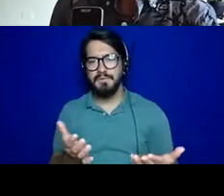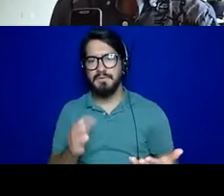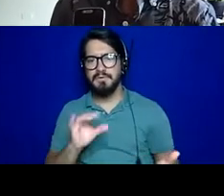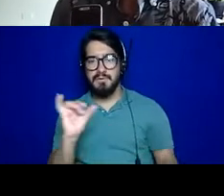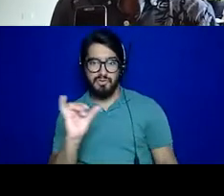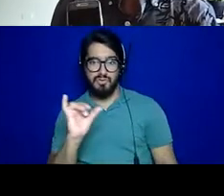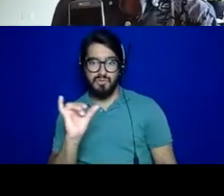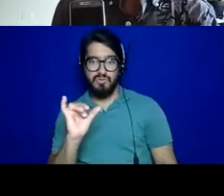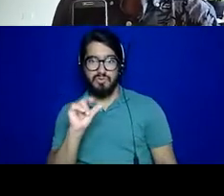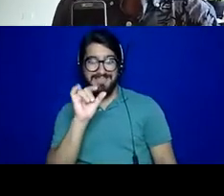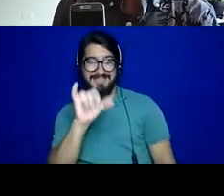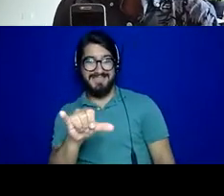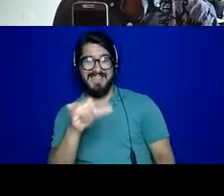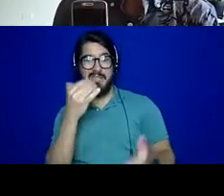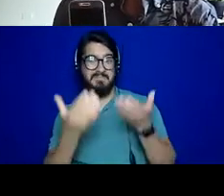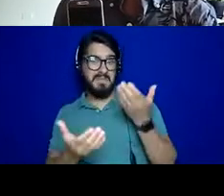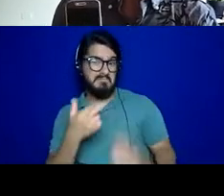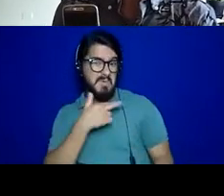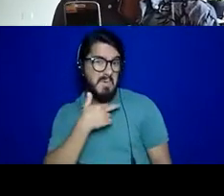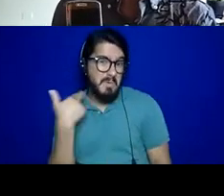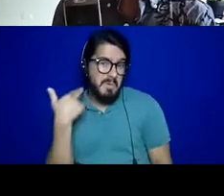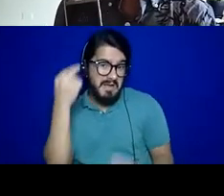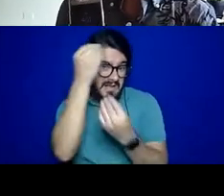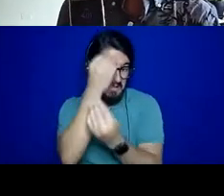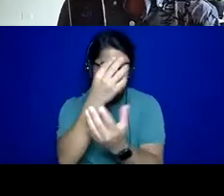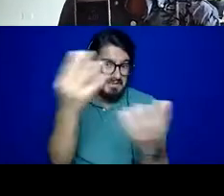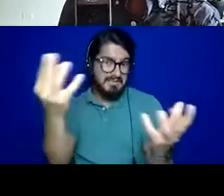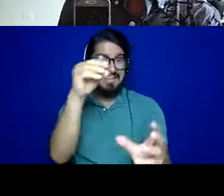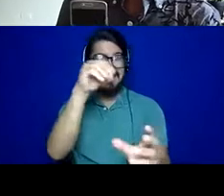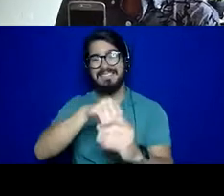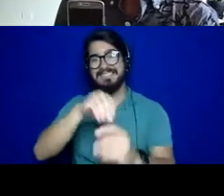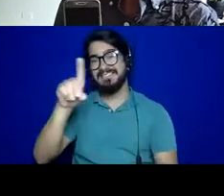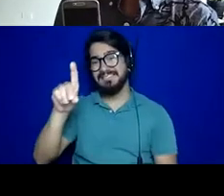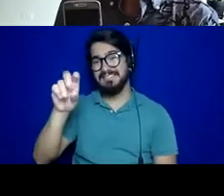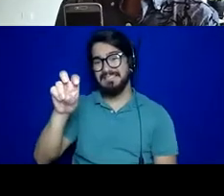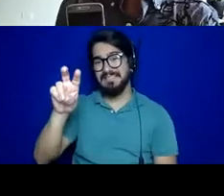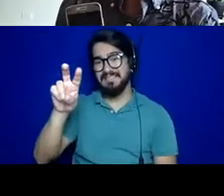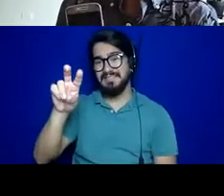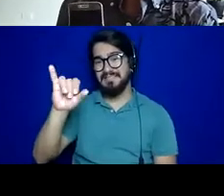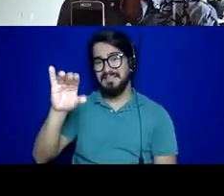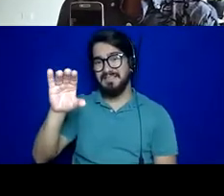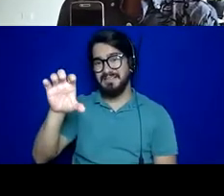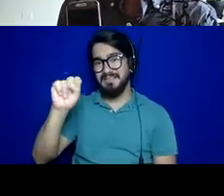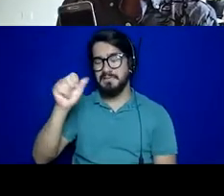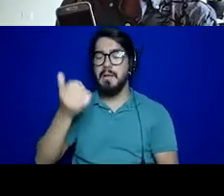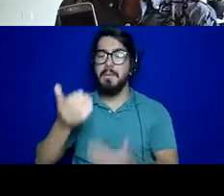and that might be sort of the riskiest information on our devices, but there might be some other information too. So we're gonna